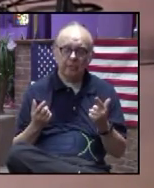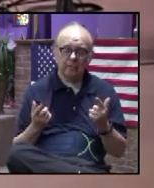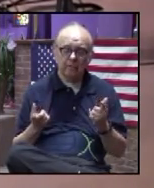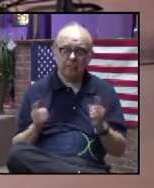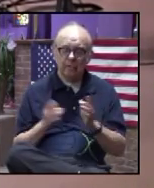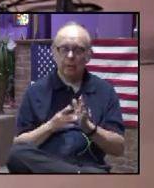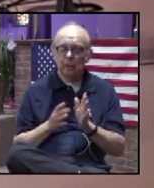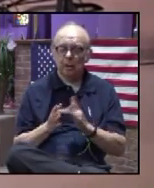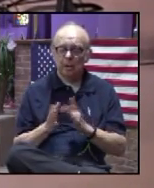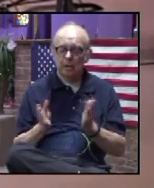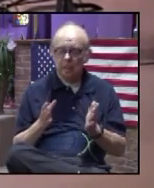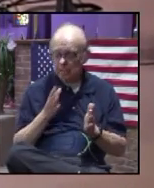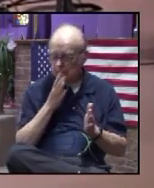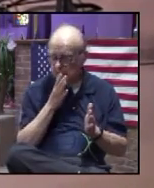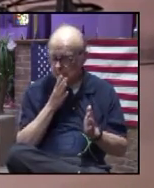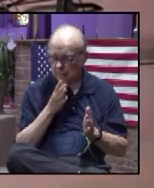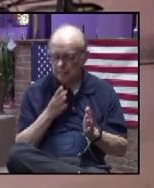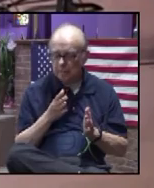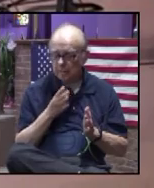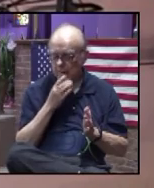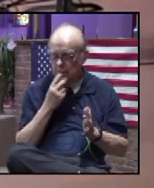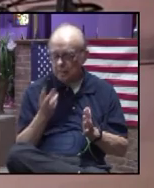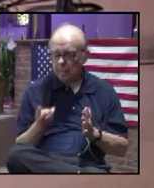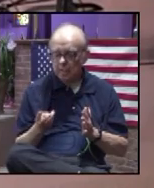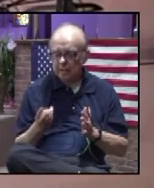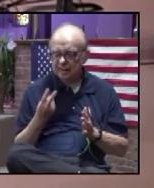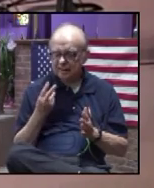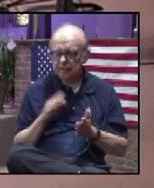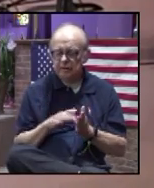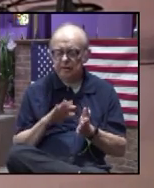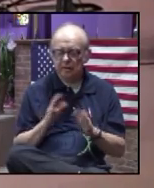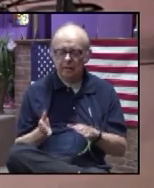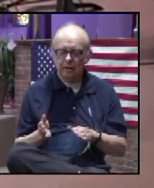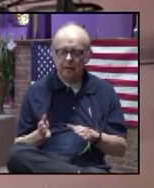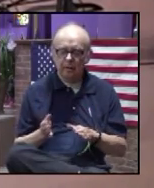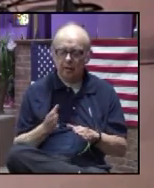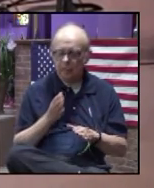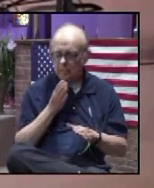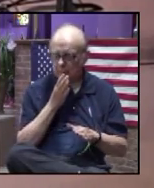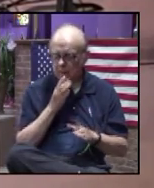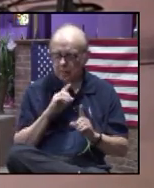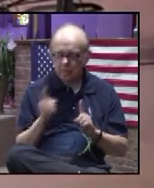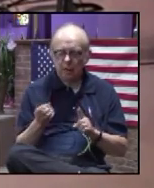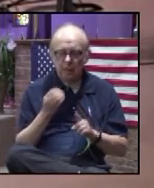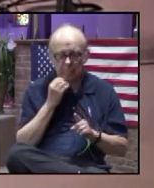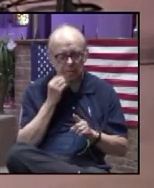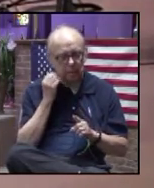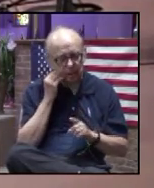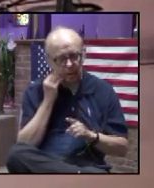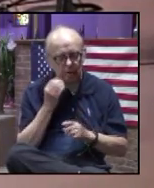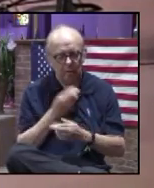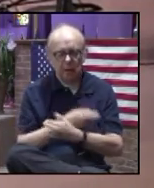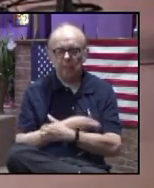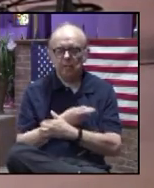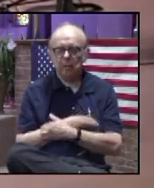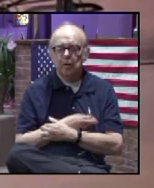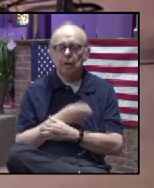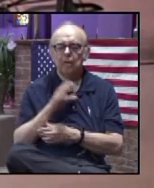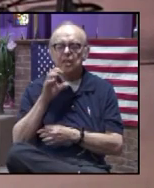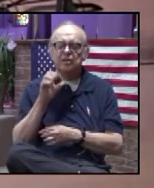when Jesus' mother Mary saw that Jesus had died, she went home and rested on the